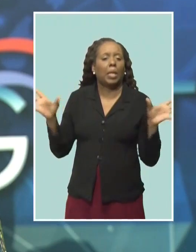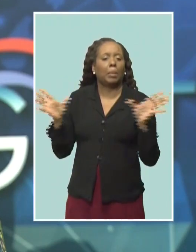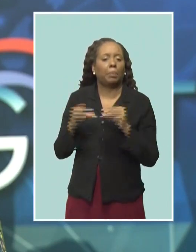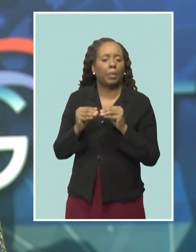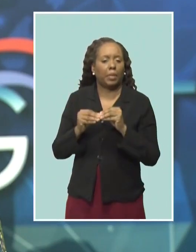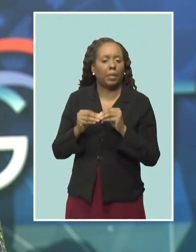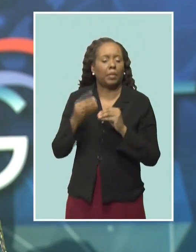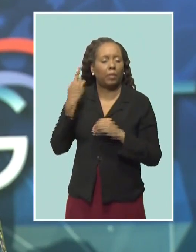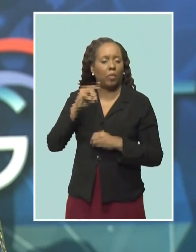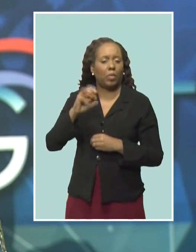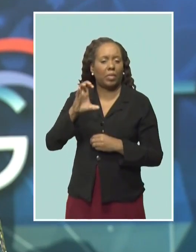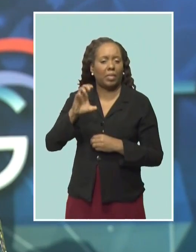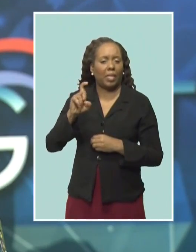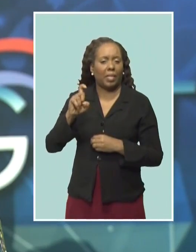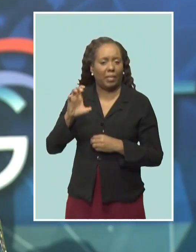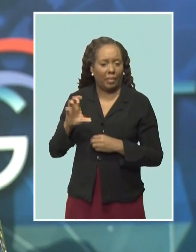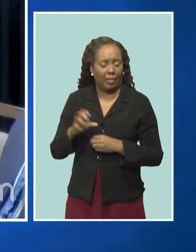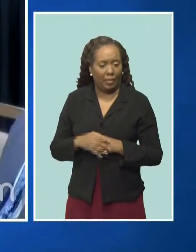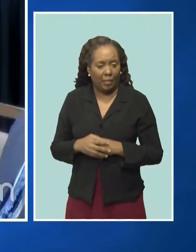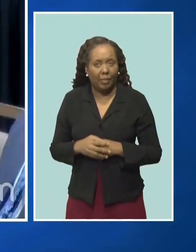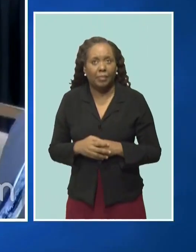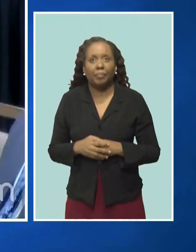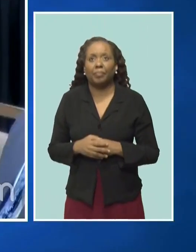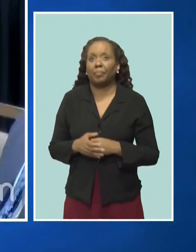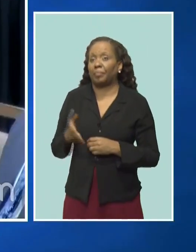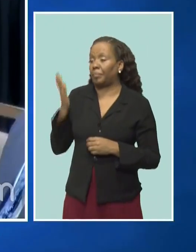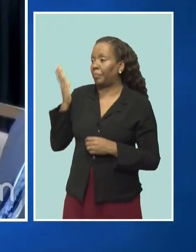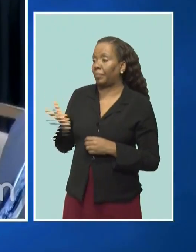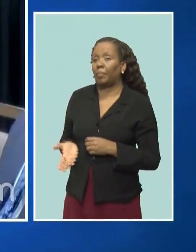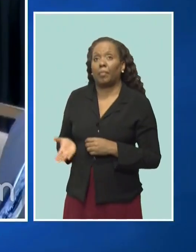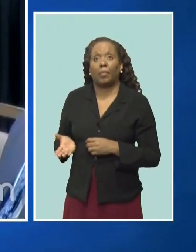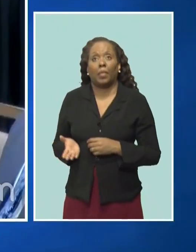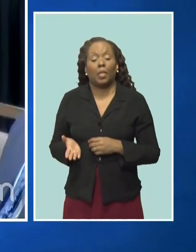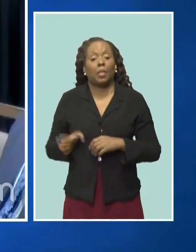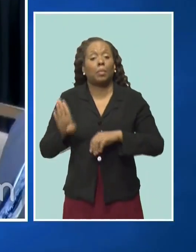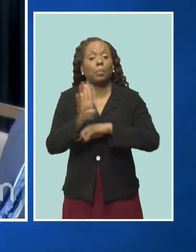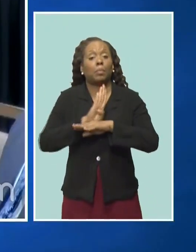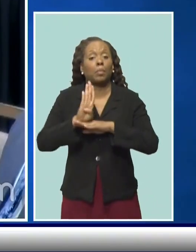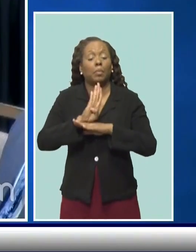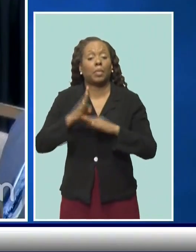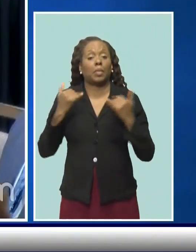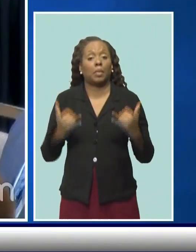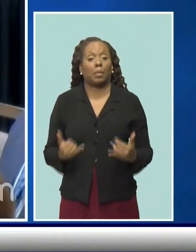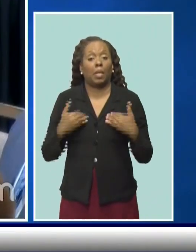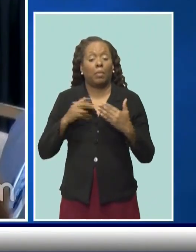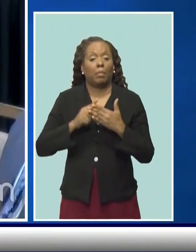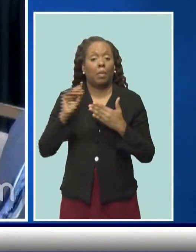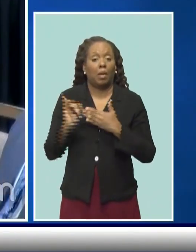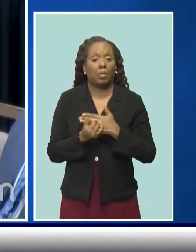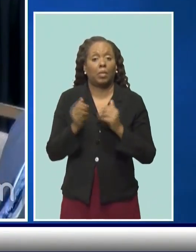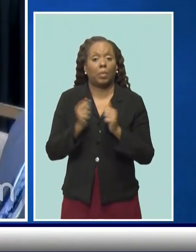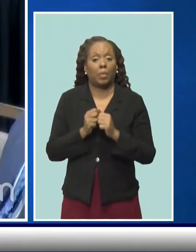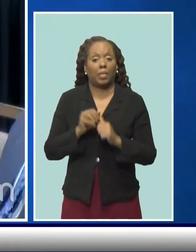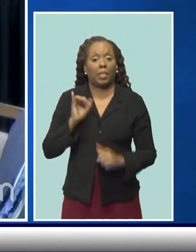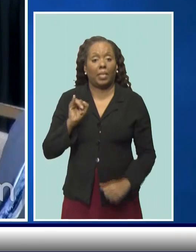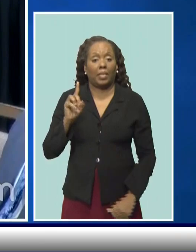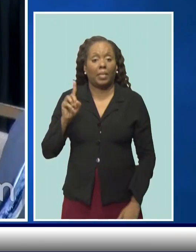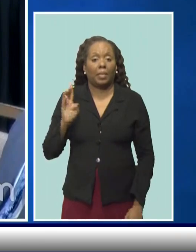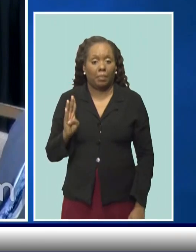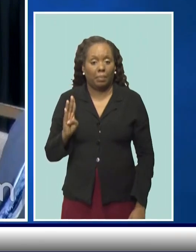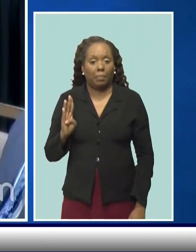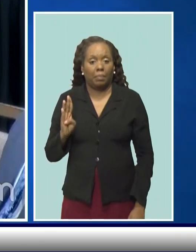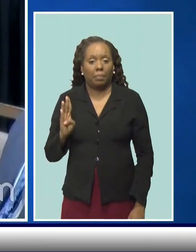Examination Council. We have now got a project running with the Inter-American Development Bank and others with regards to not